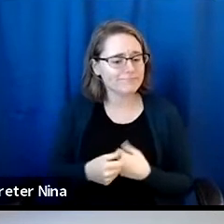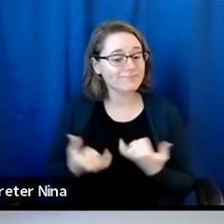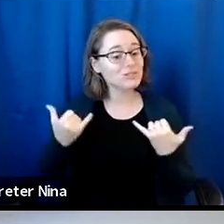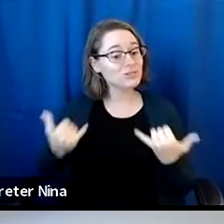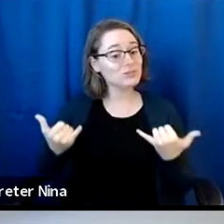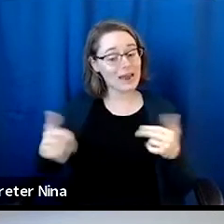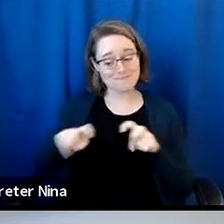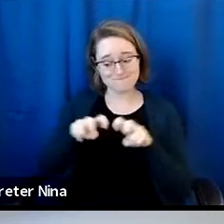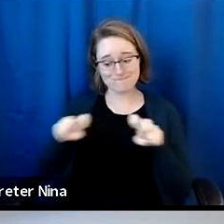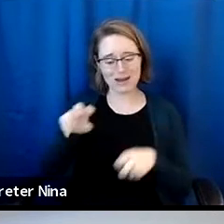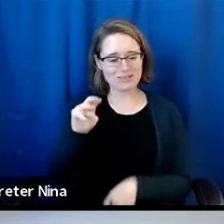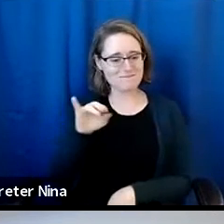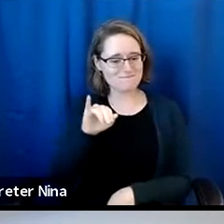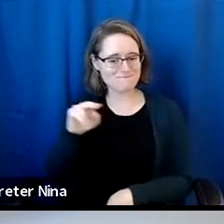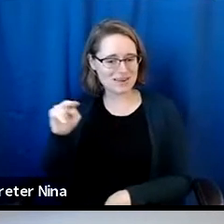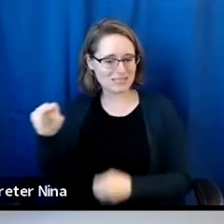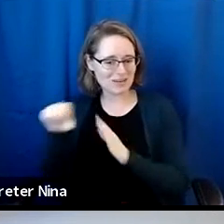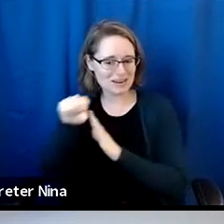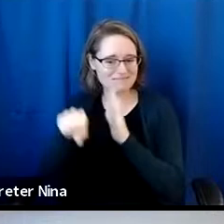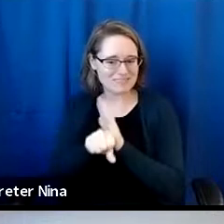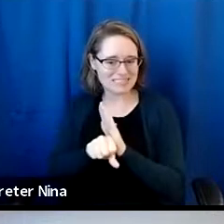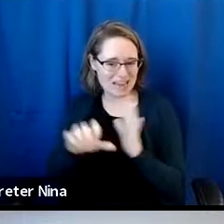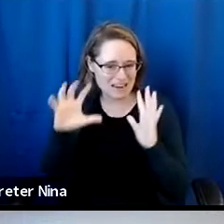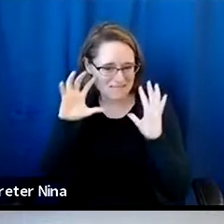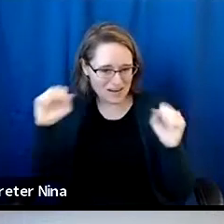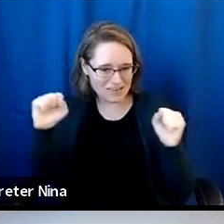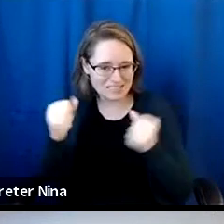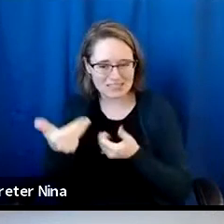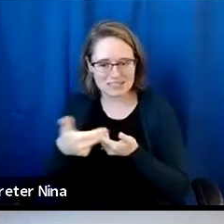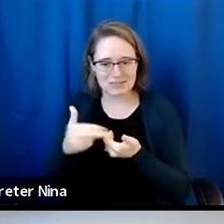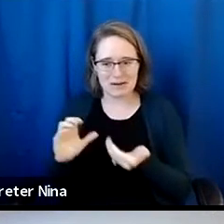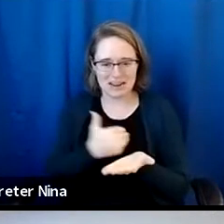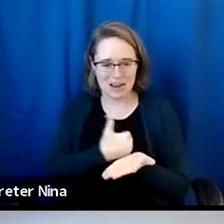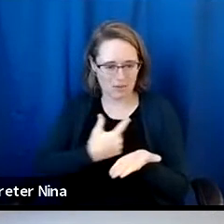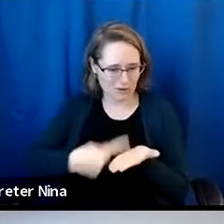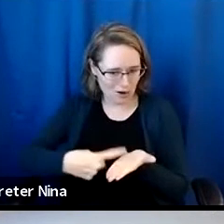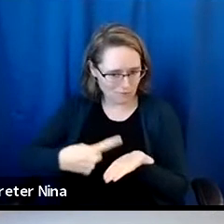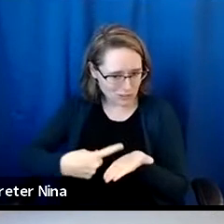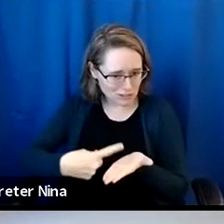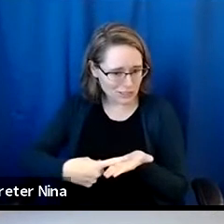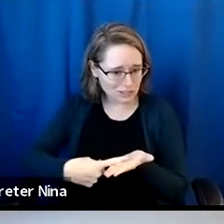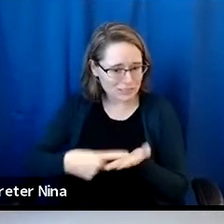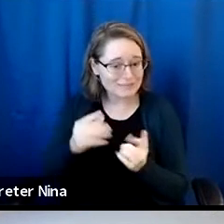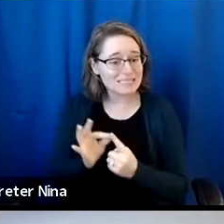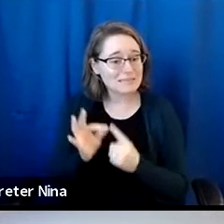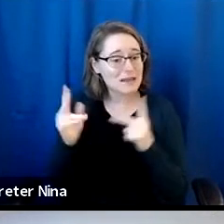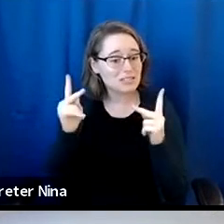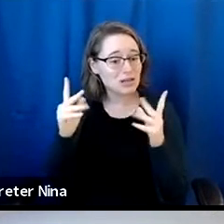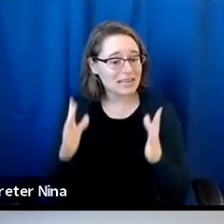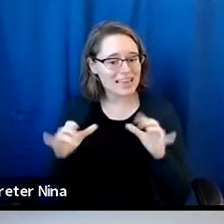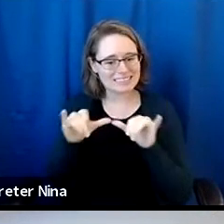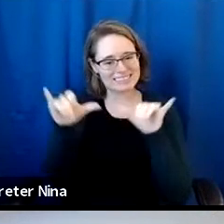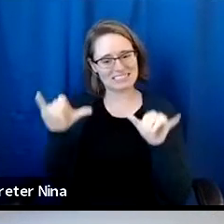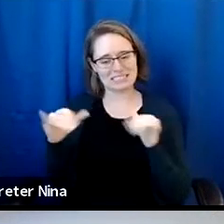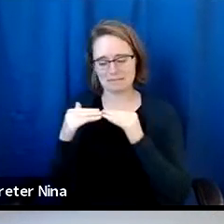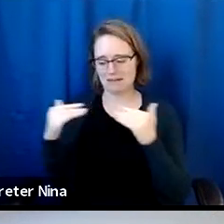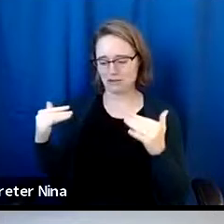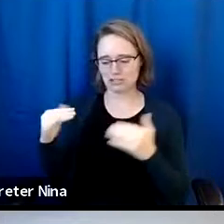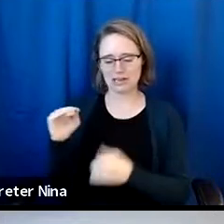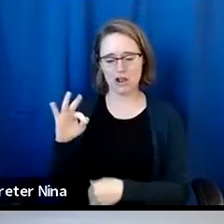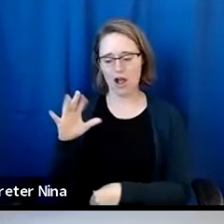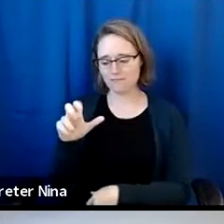of Minnesota state presidents joining our conversation with special guest System Diversity